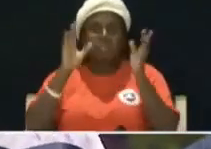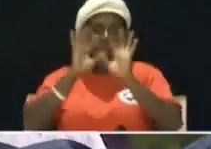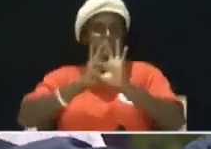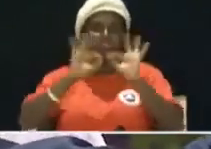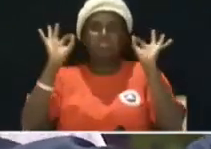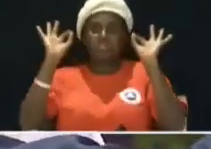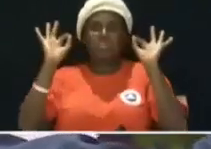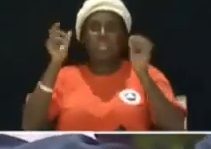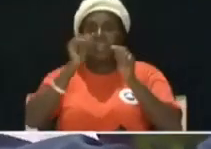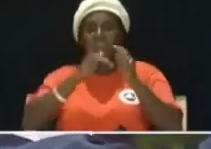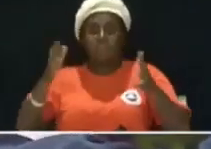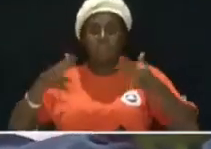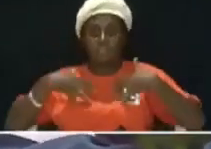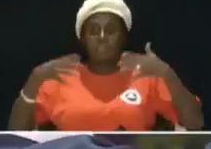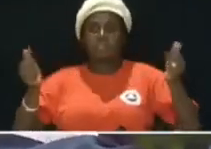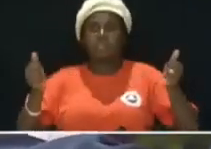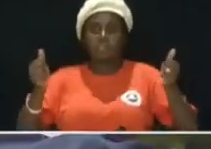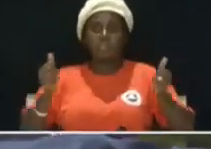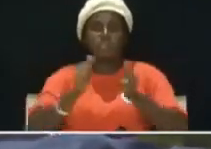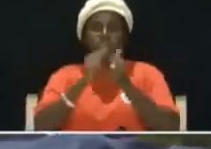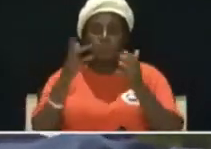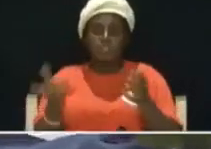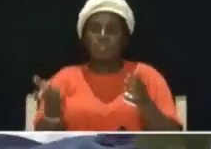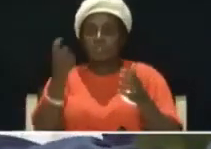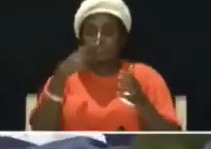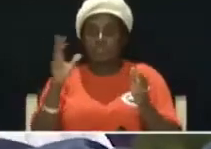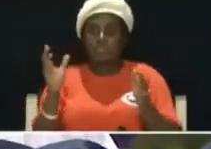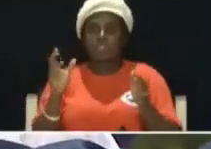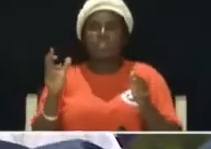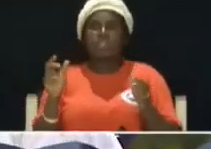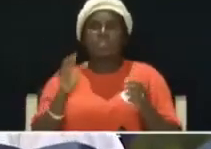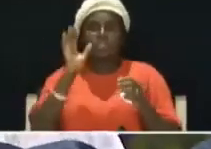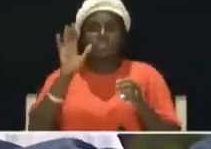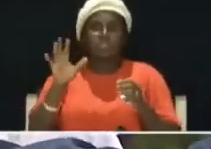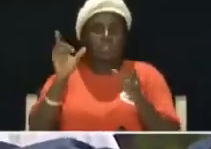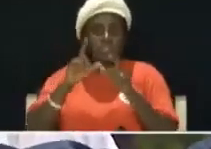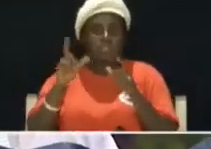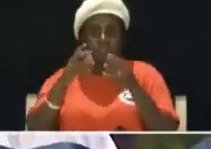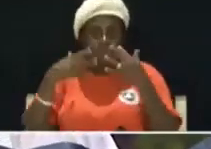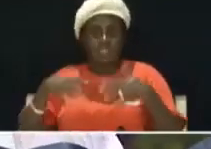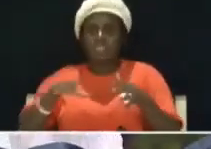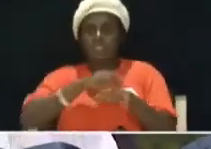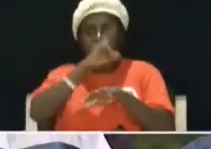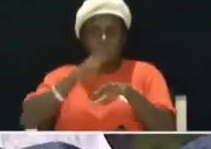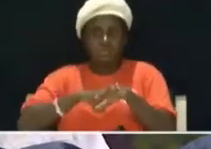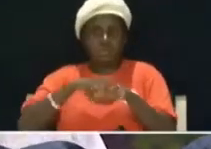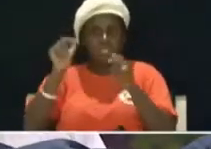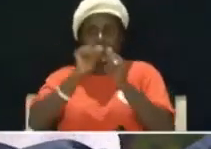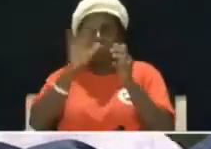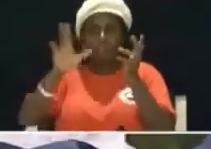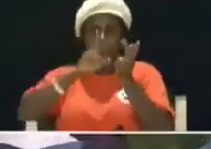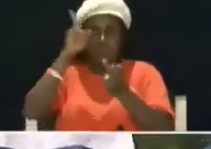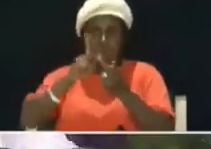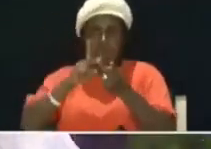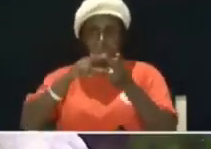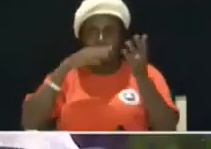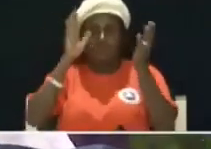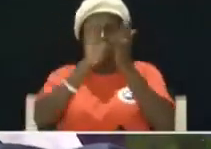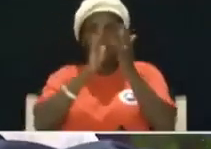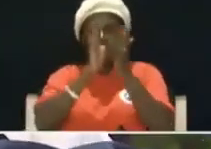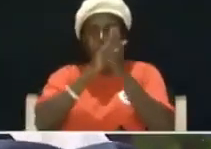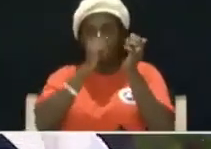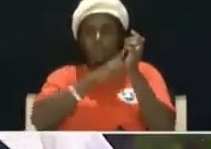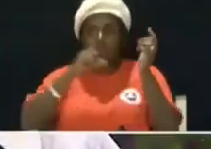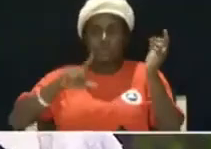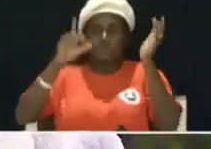gland and without drug, my level of thyroxine is normal and perfect. Who did